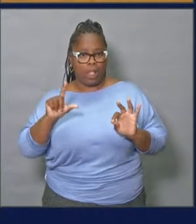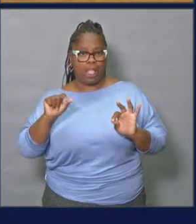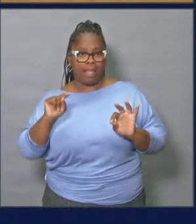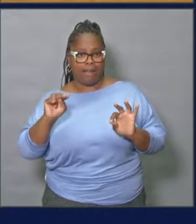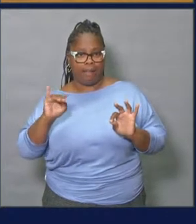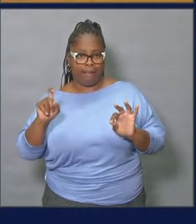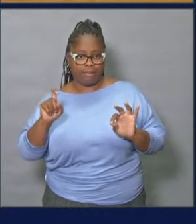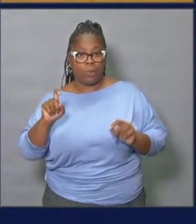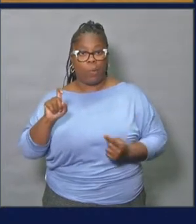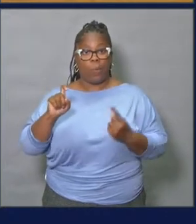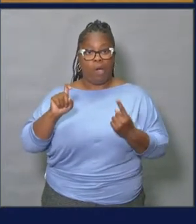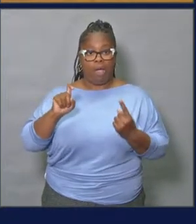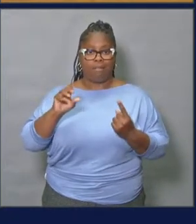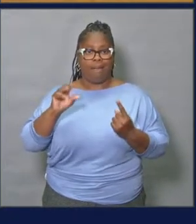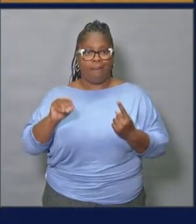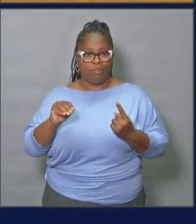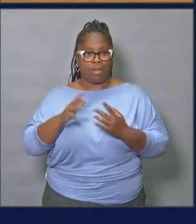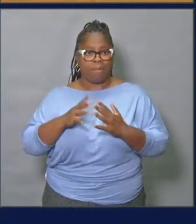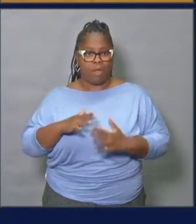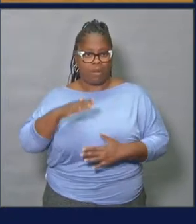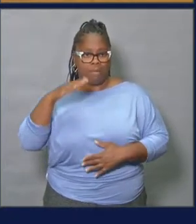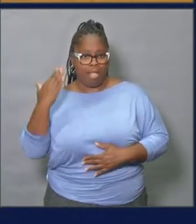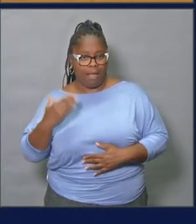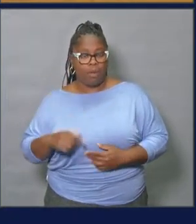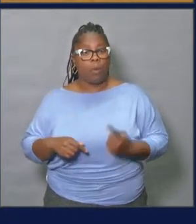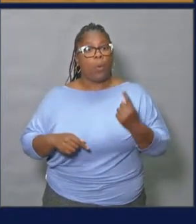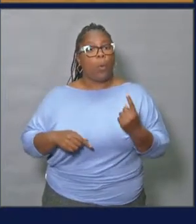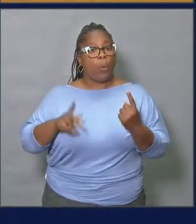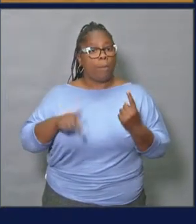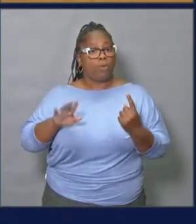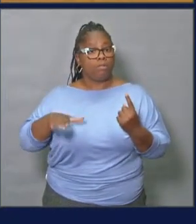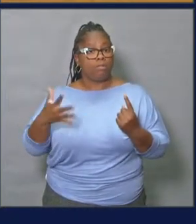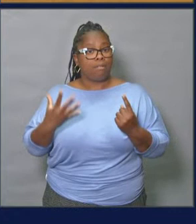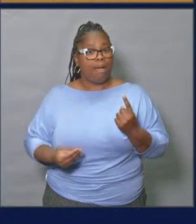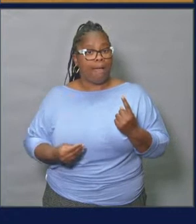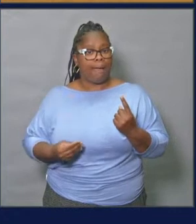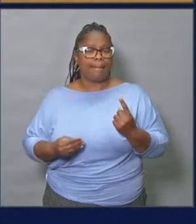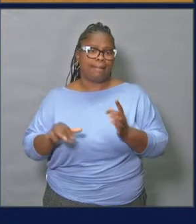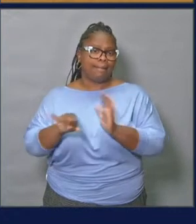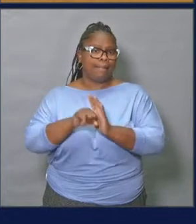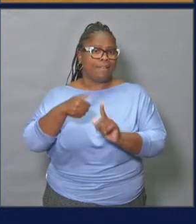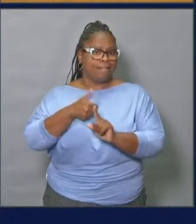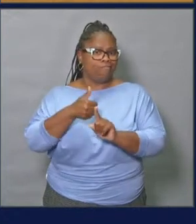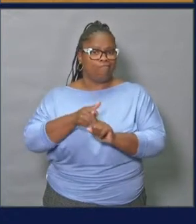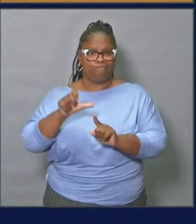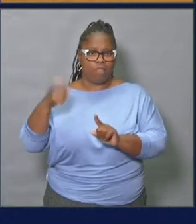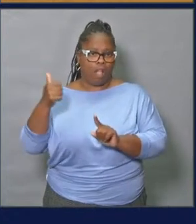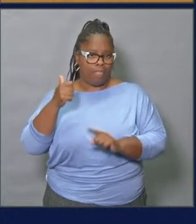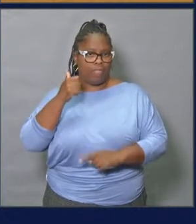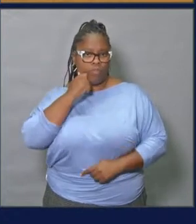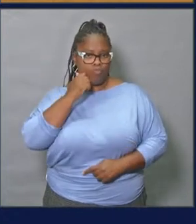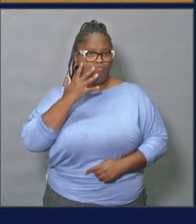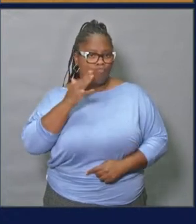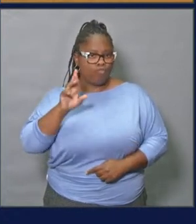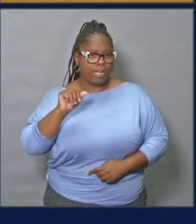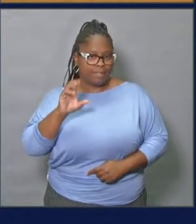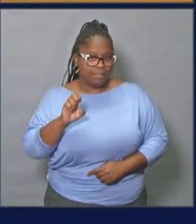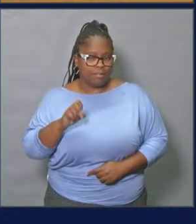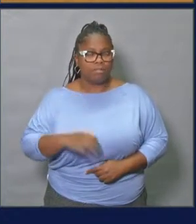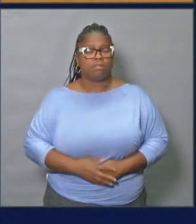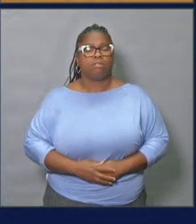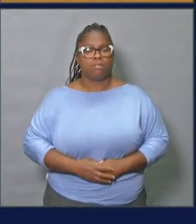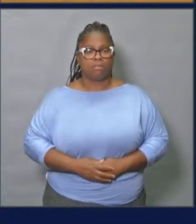person who died was African American, and 1 person who died identified with another race. We will continue